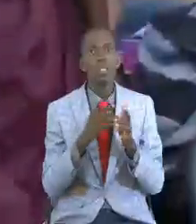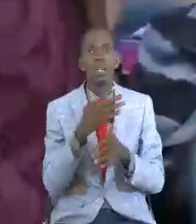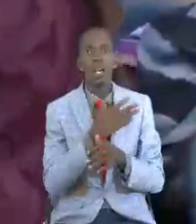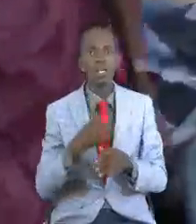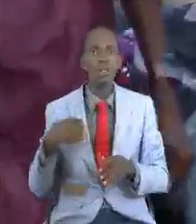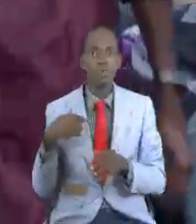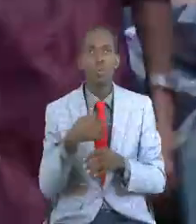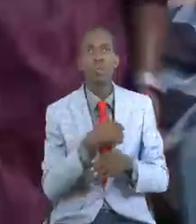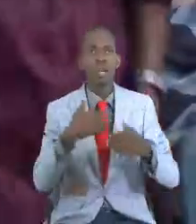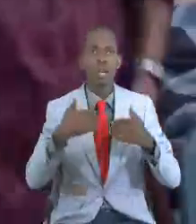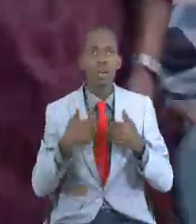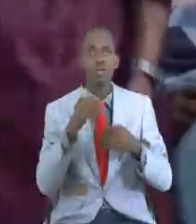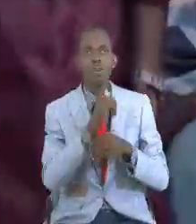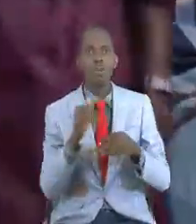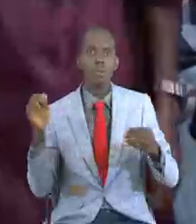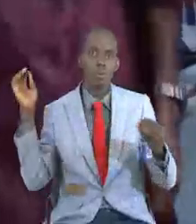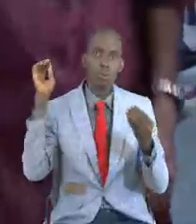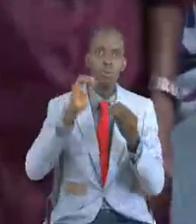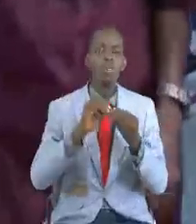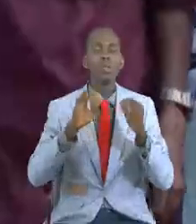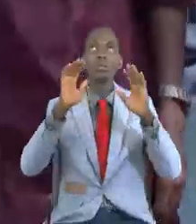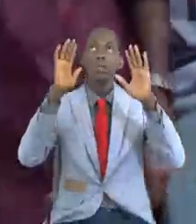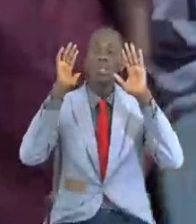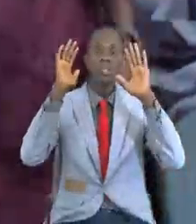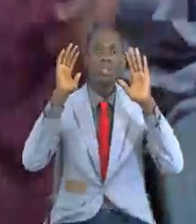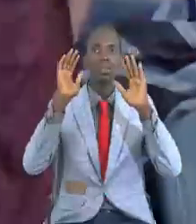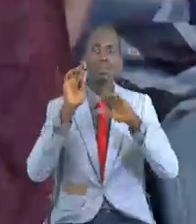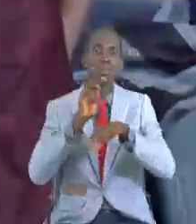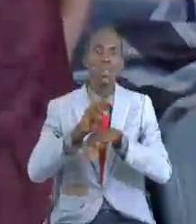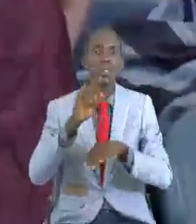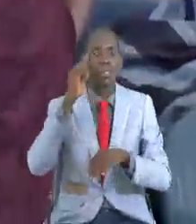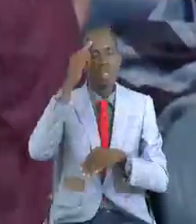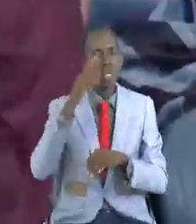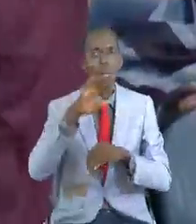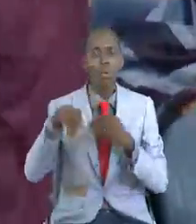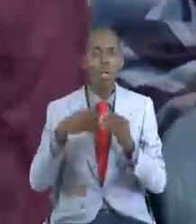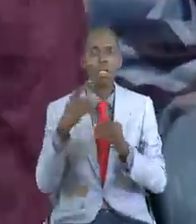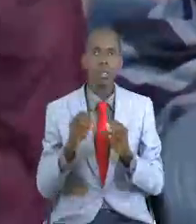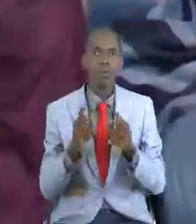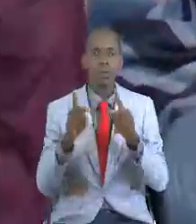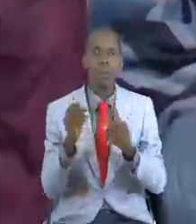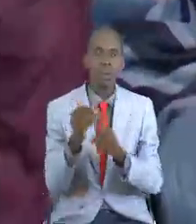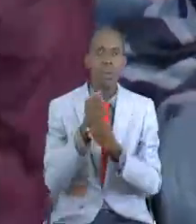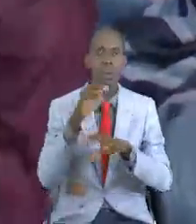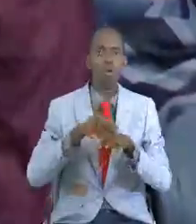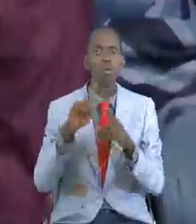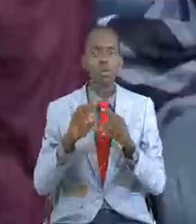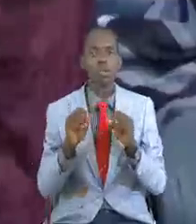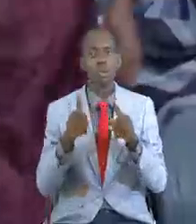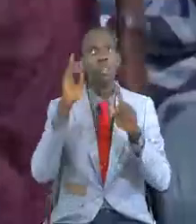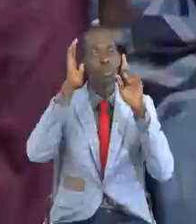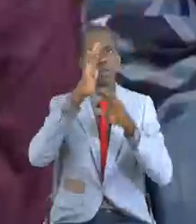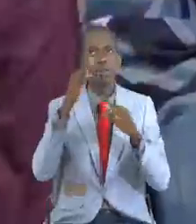more excellent ministry. Think about your privilege. Hold on to that privilege. It will never forsake you.